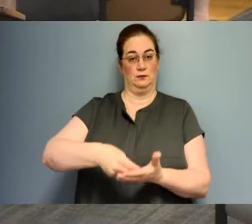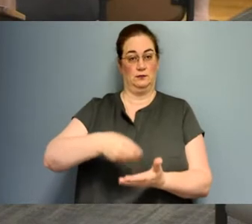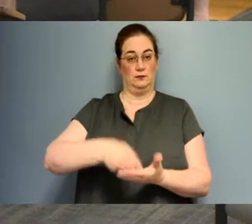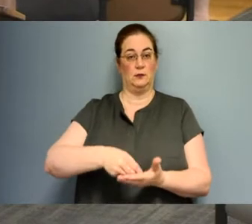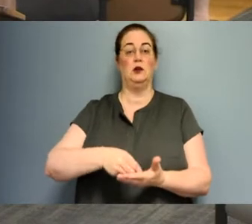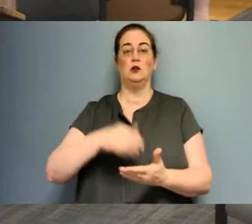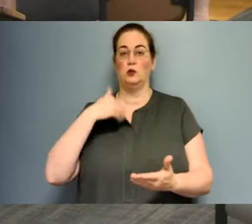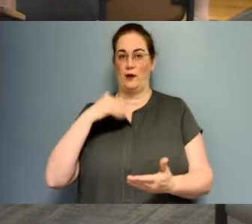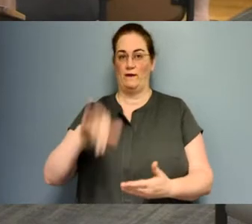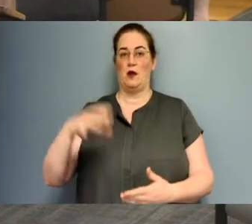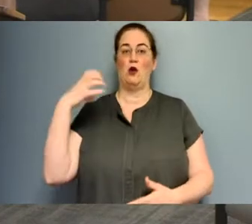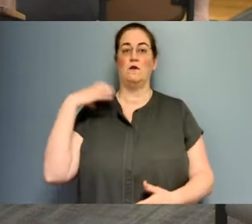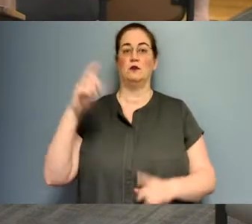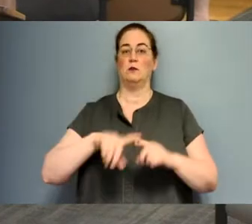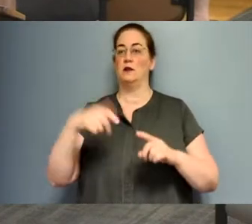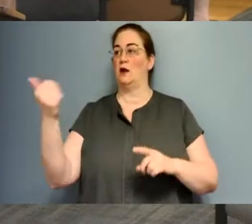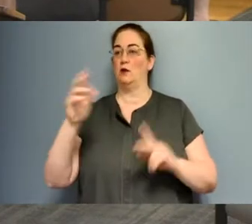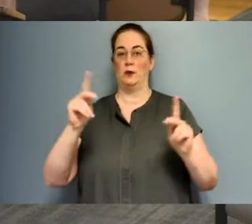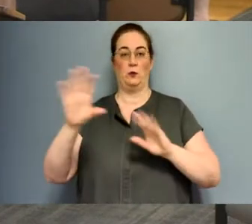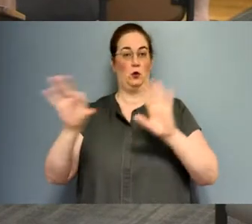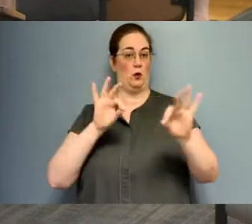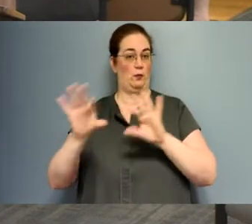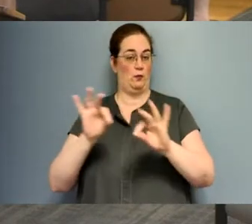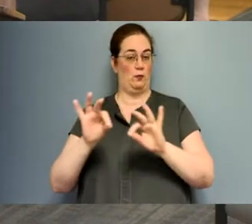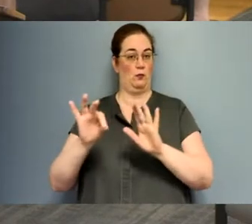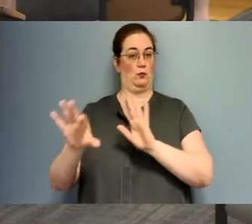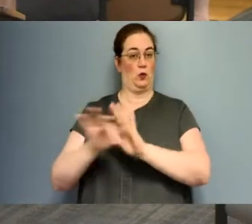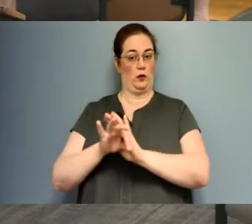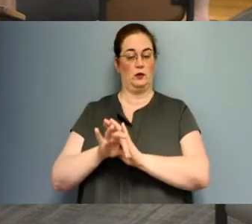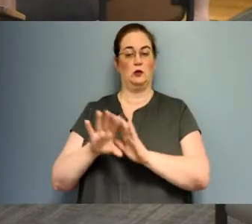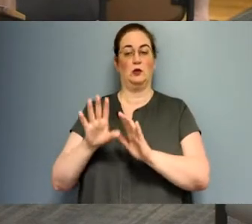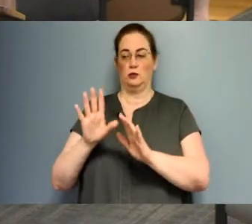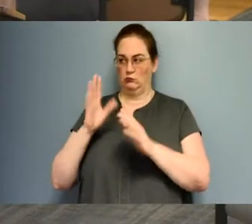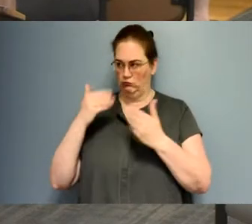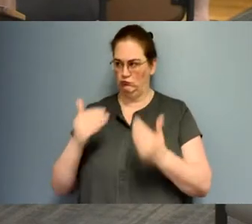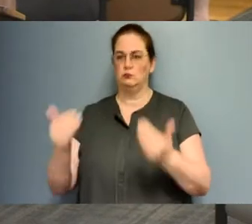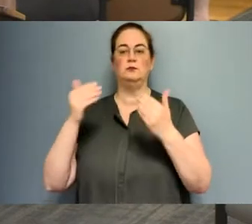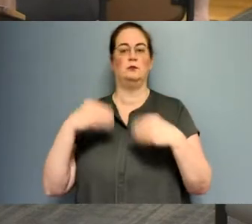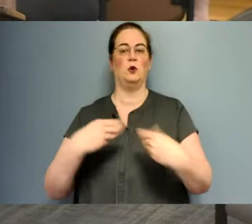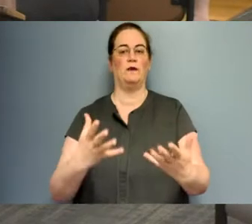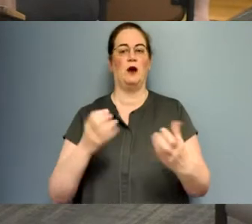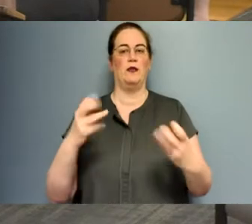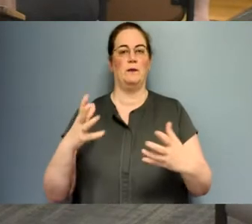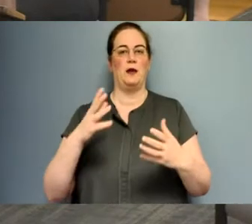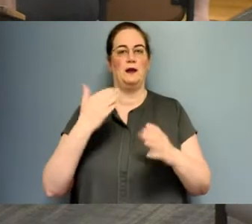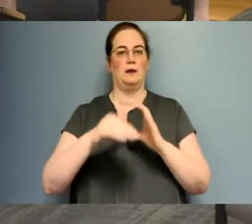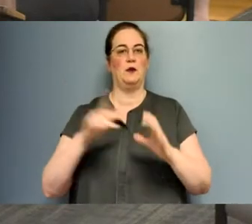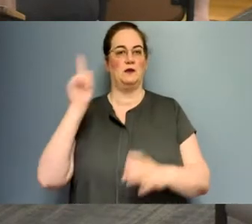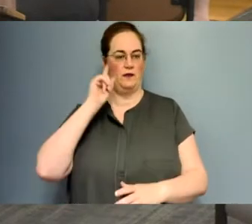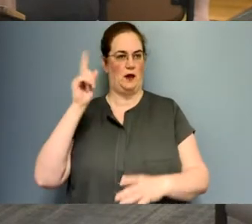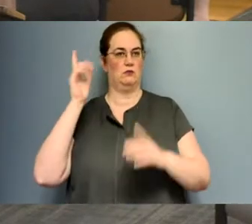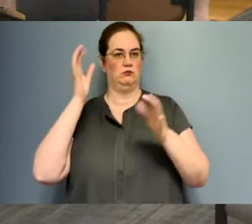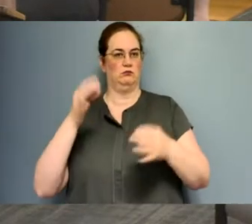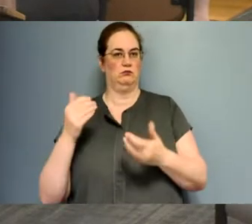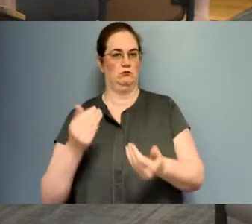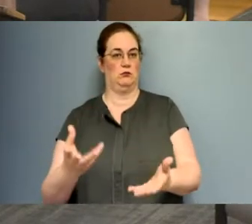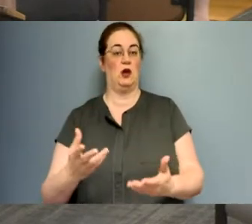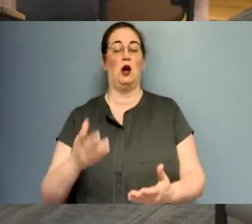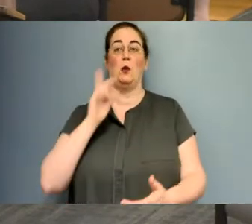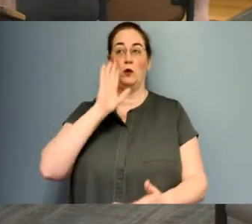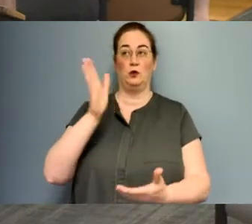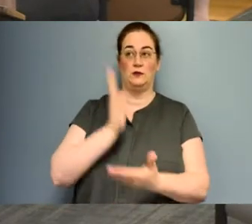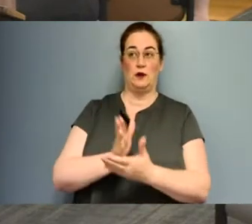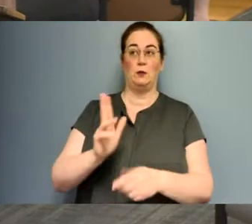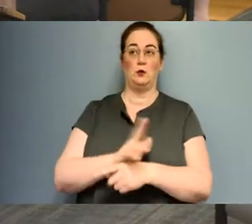have the officer and others you appoint to provide the many emails that have been awarded? And will you stop using our taxpayer